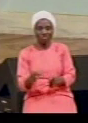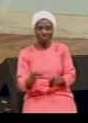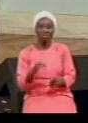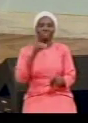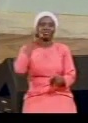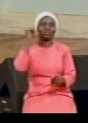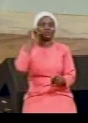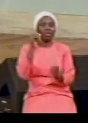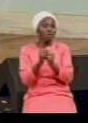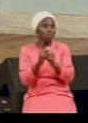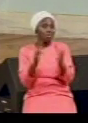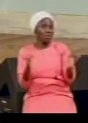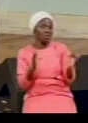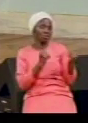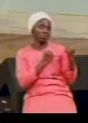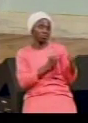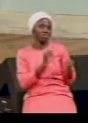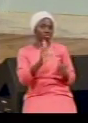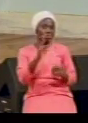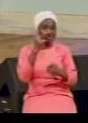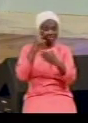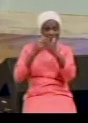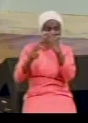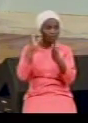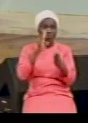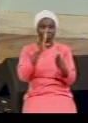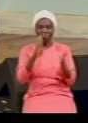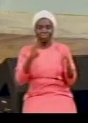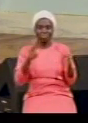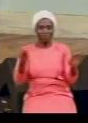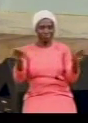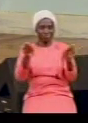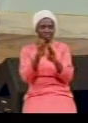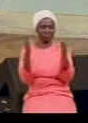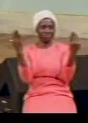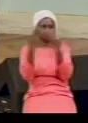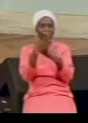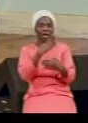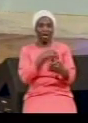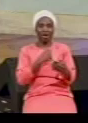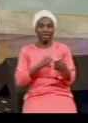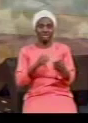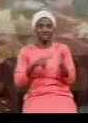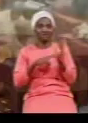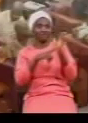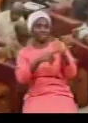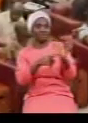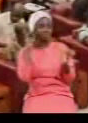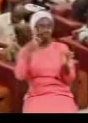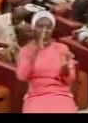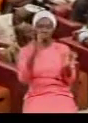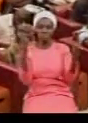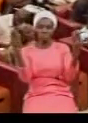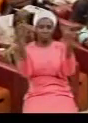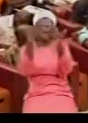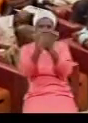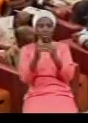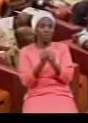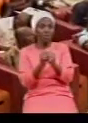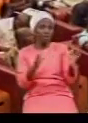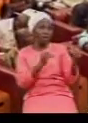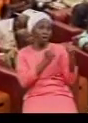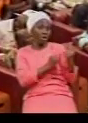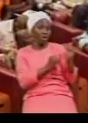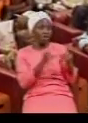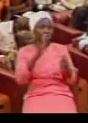courage, your vision will be blurred and the revelation will be cloudy. Without courage, you'll not